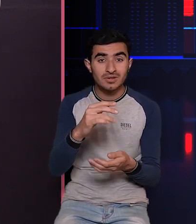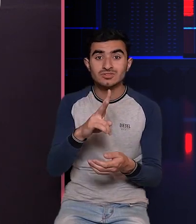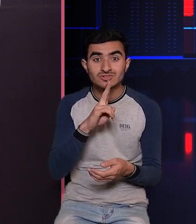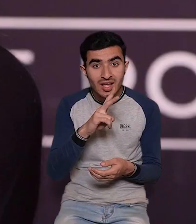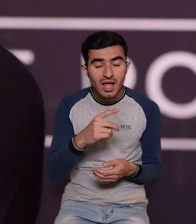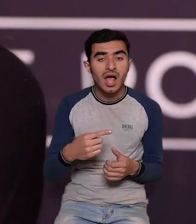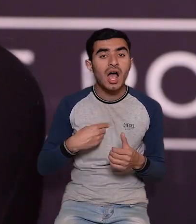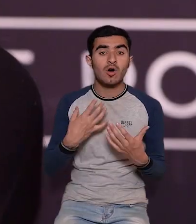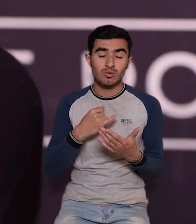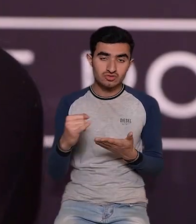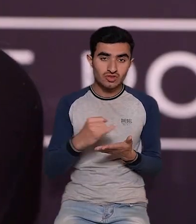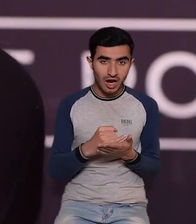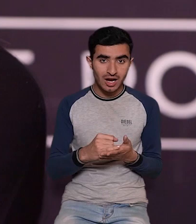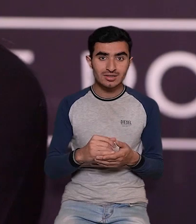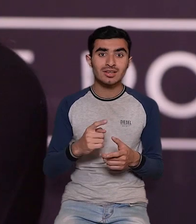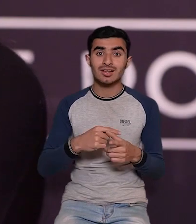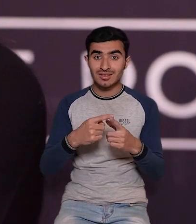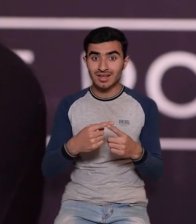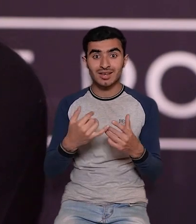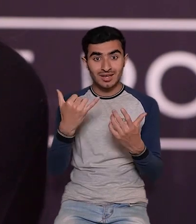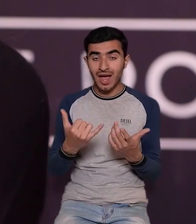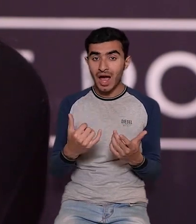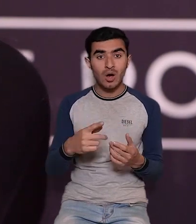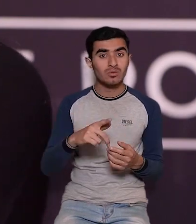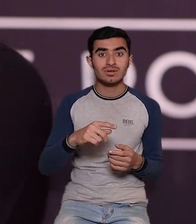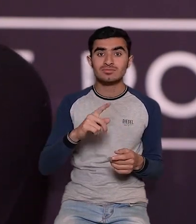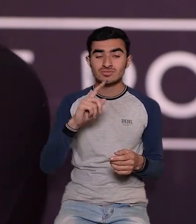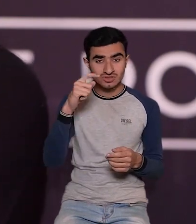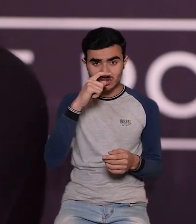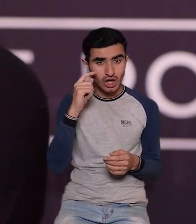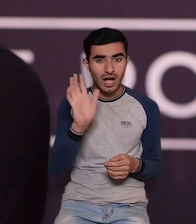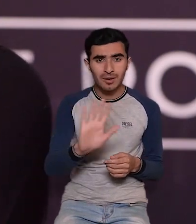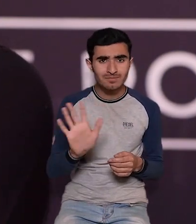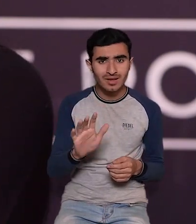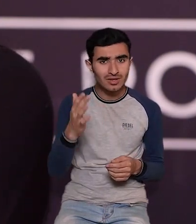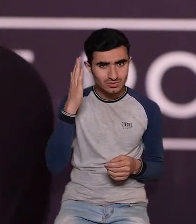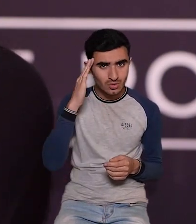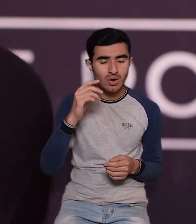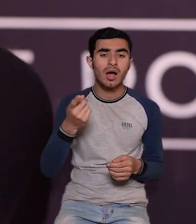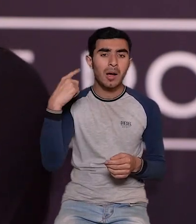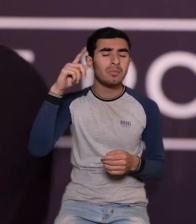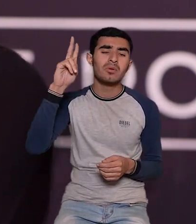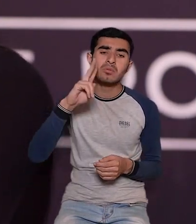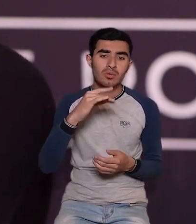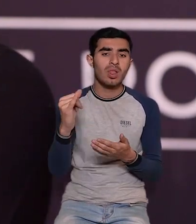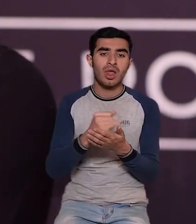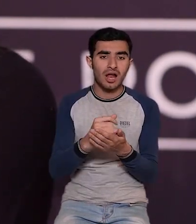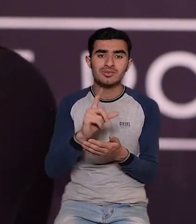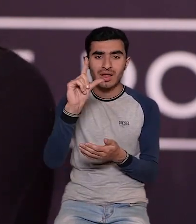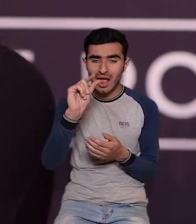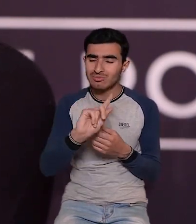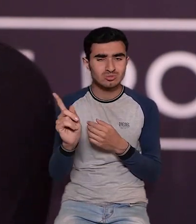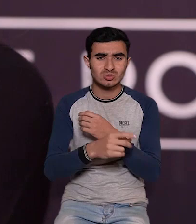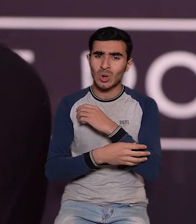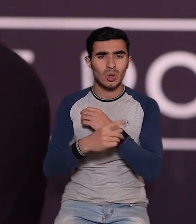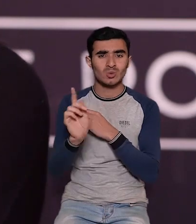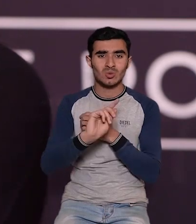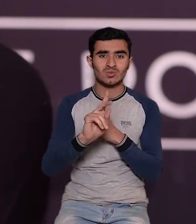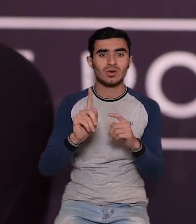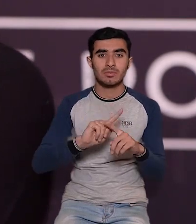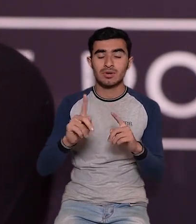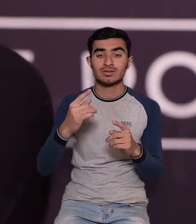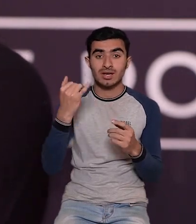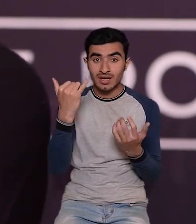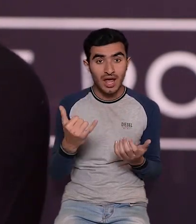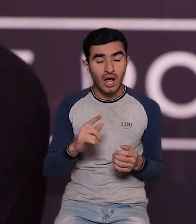an artist, it's not a dogma anymore. It is not something that's considered, nahi, aap artist nahi ban sakte, aap paise